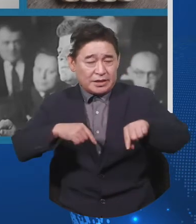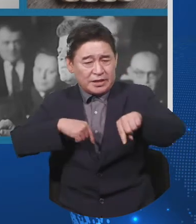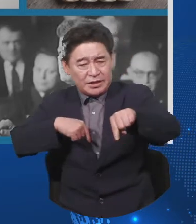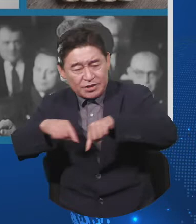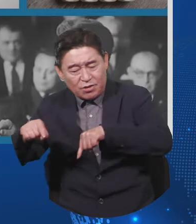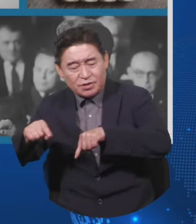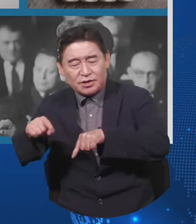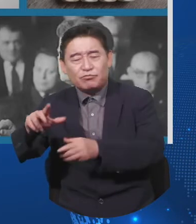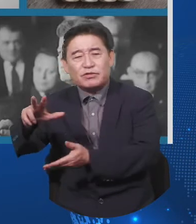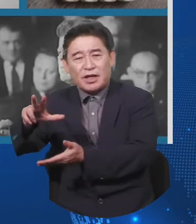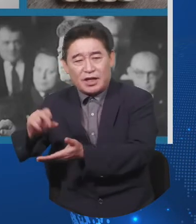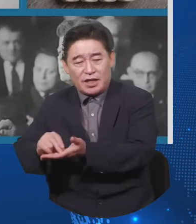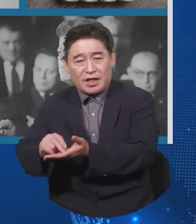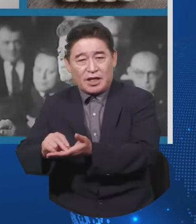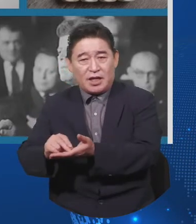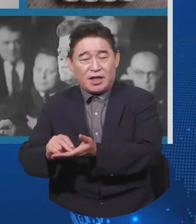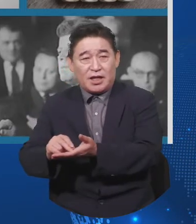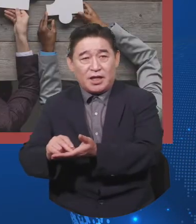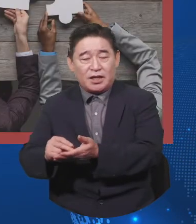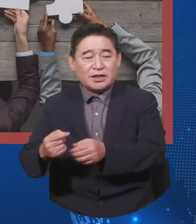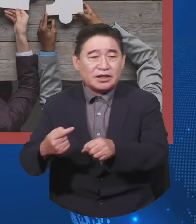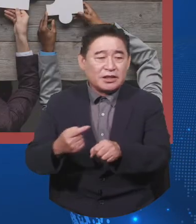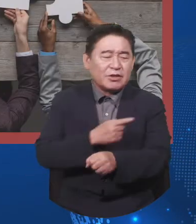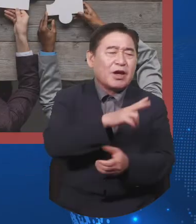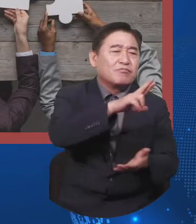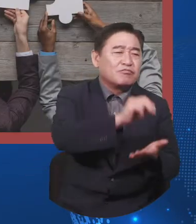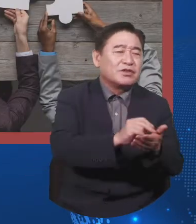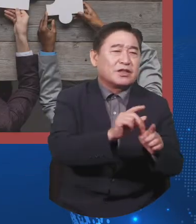again, on equal footing.